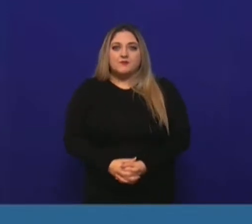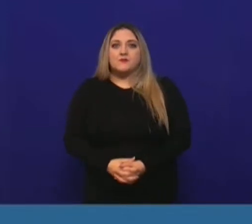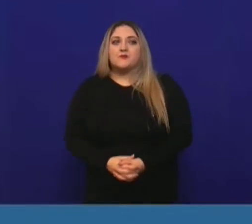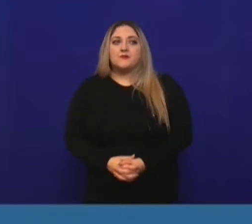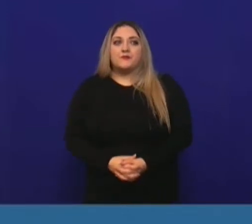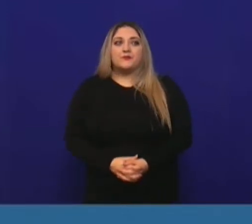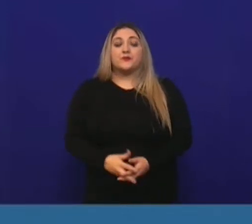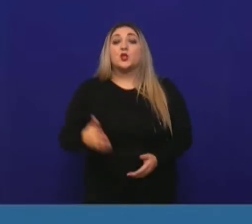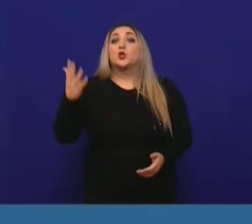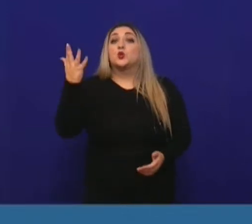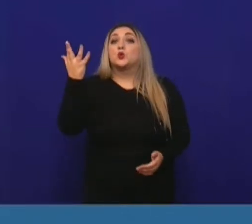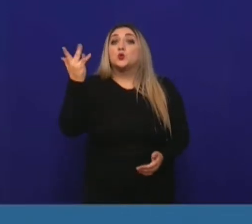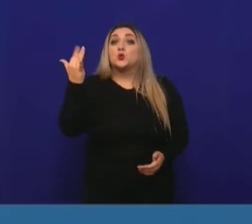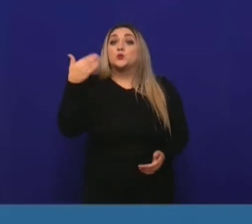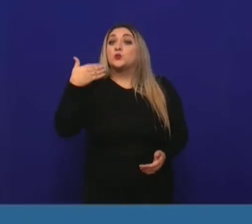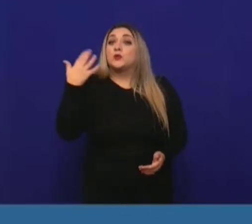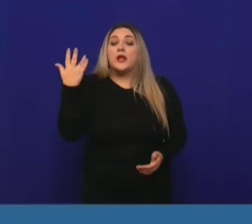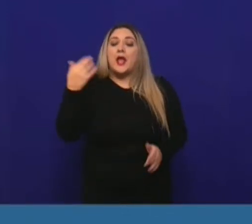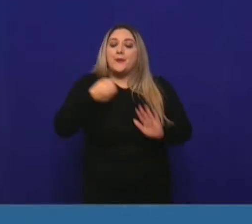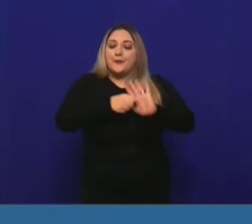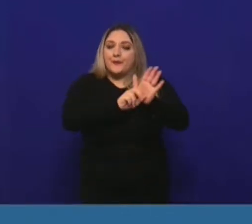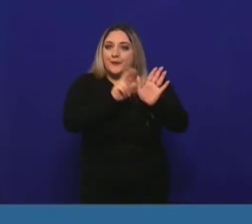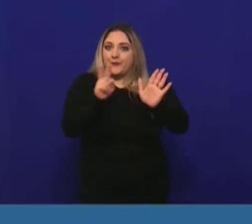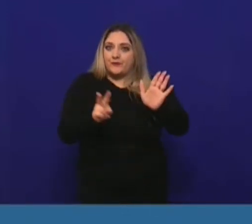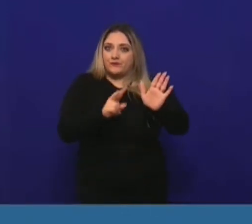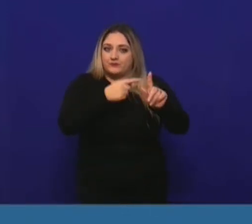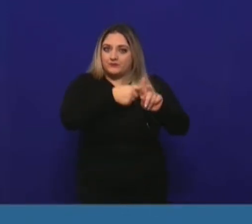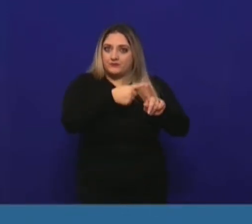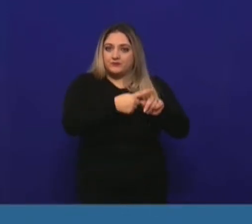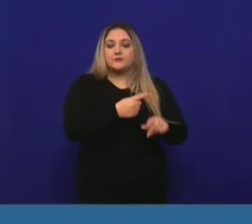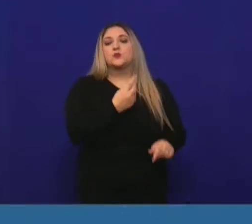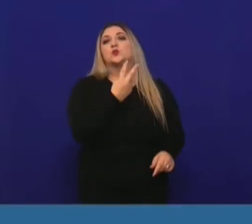Il-numru ta' active cases għal rajna bħalissa huwa ta'